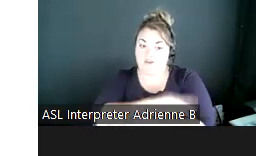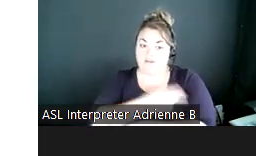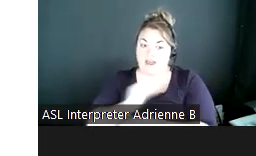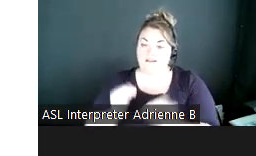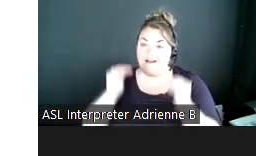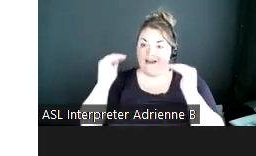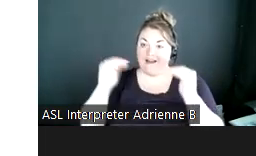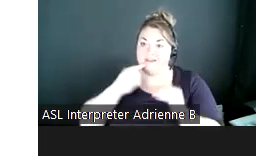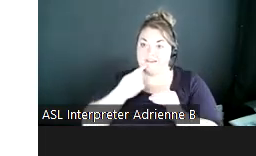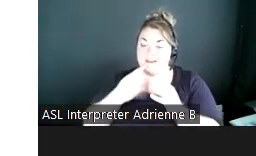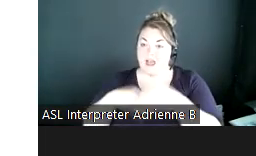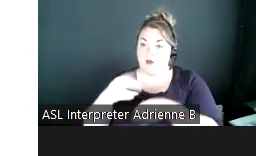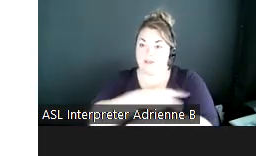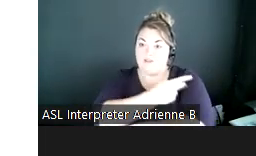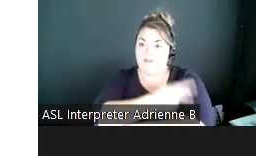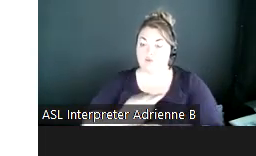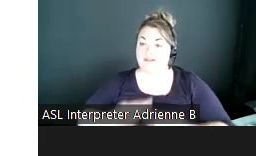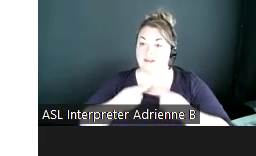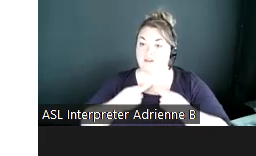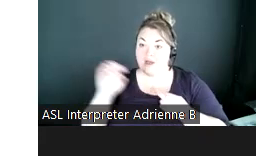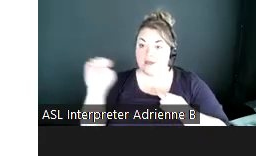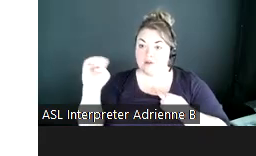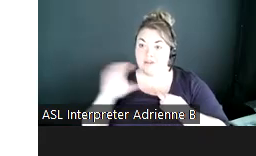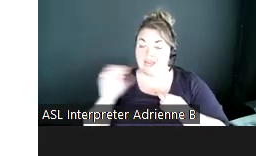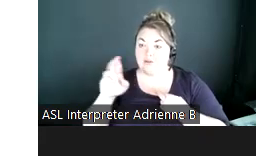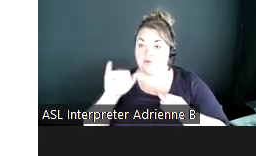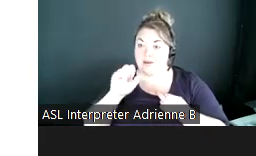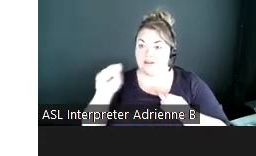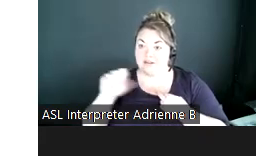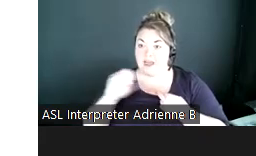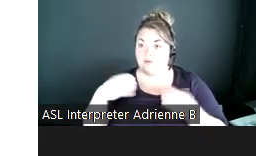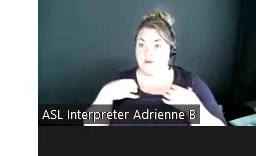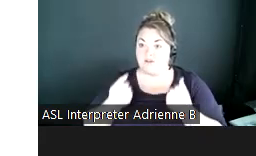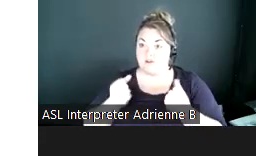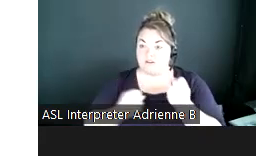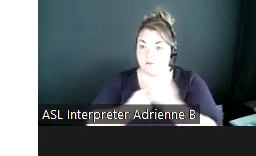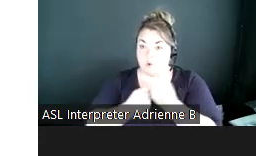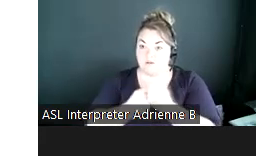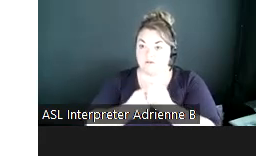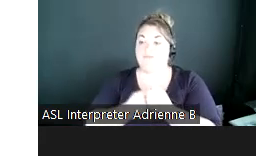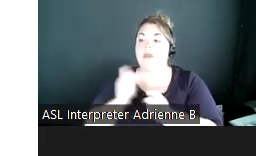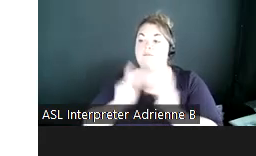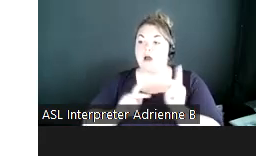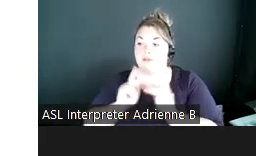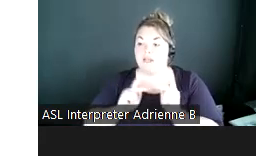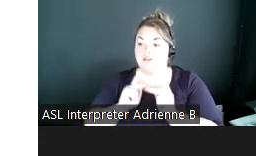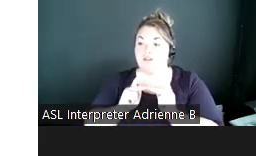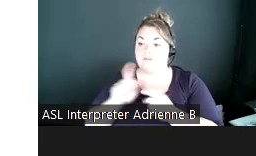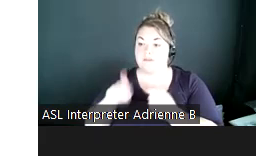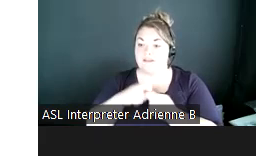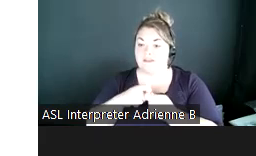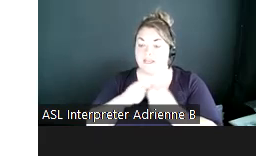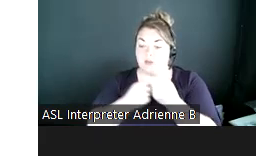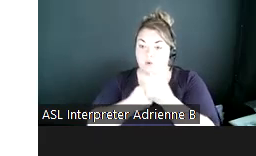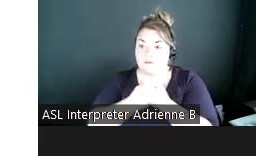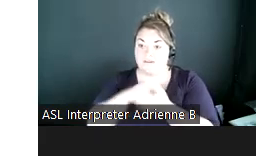outpatient, residential, emergency and crisis, and recovery supports. Population specific endorsements,